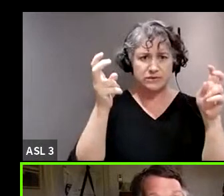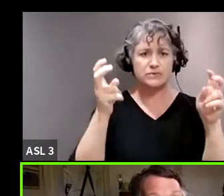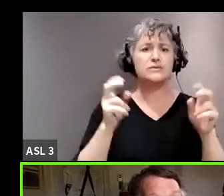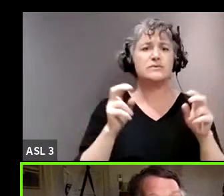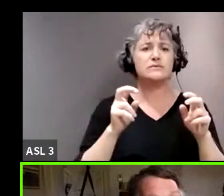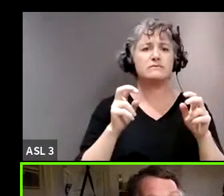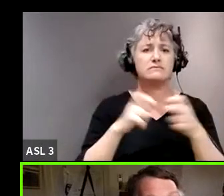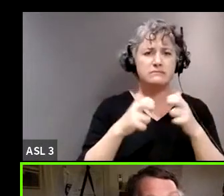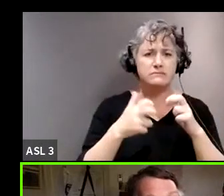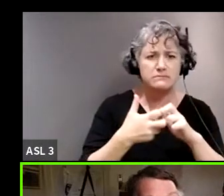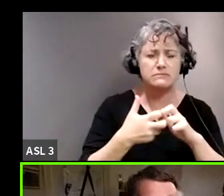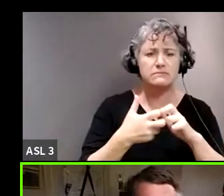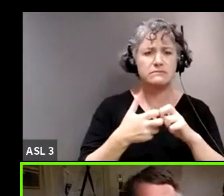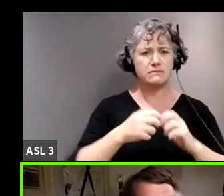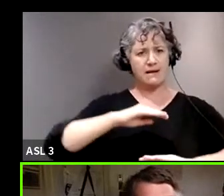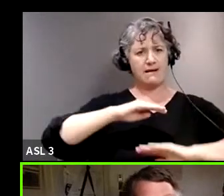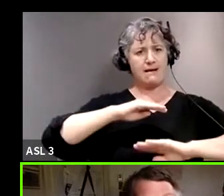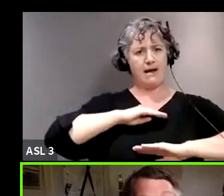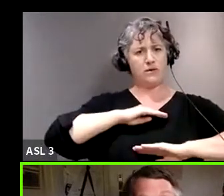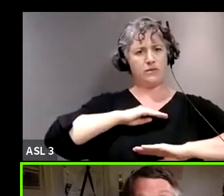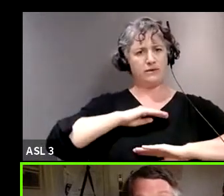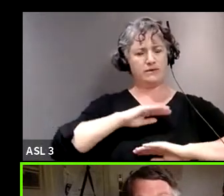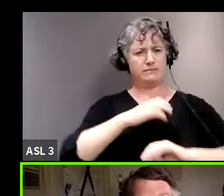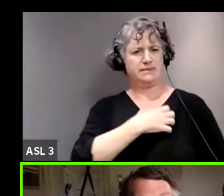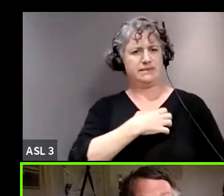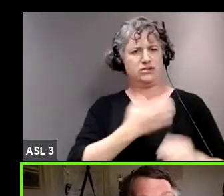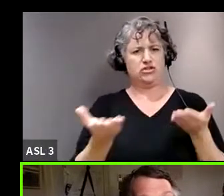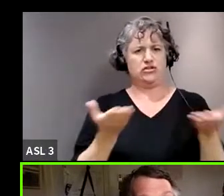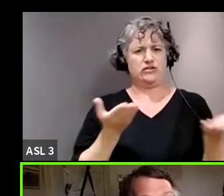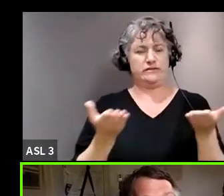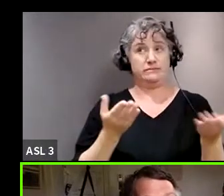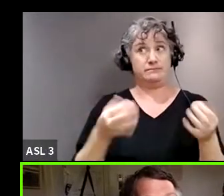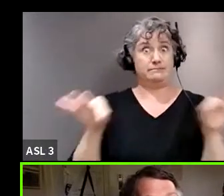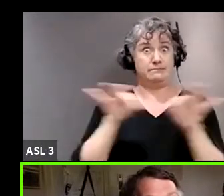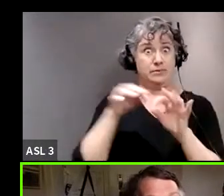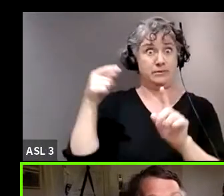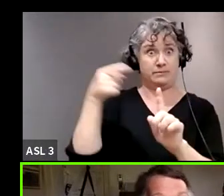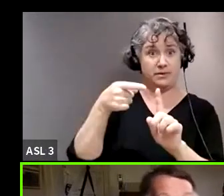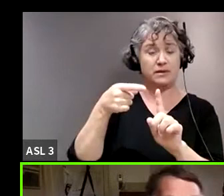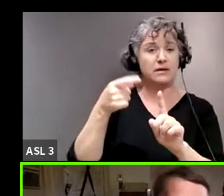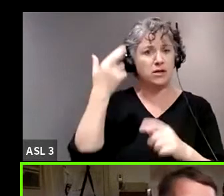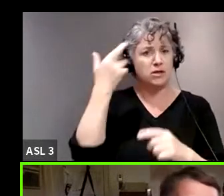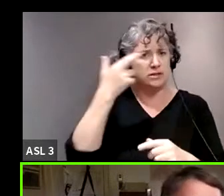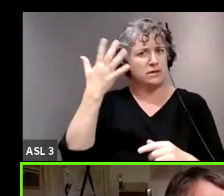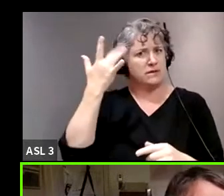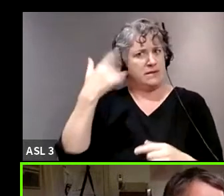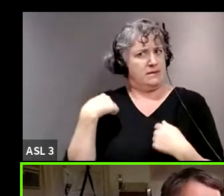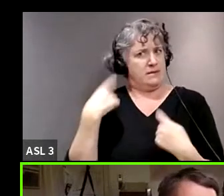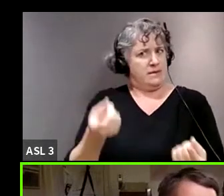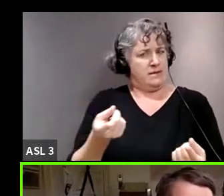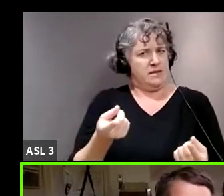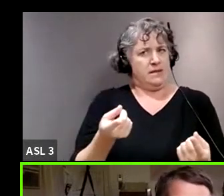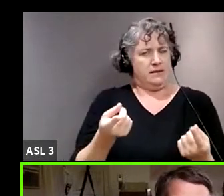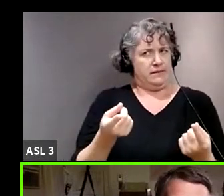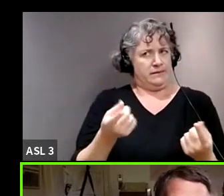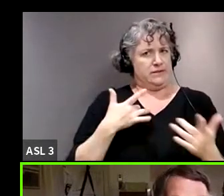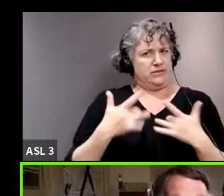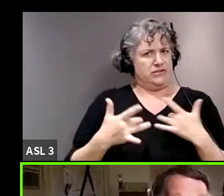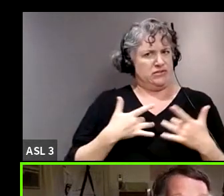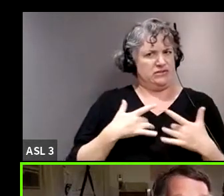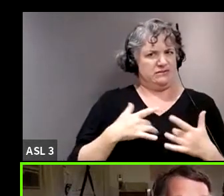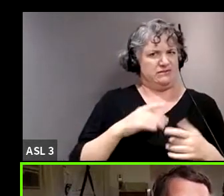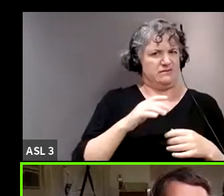policing and that is a really important point and it's one of the reasons why i've been concerned about the use of the cop for pop